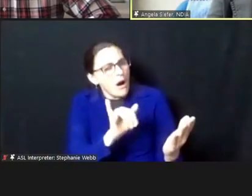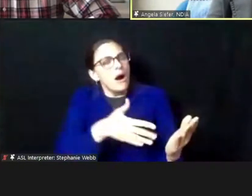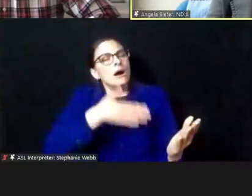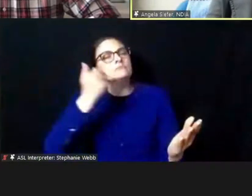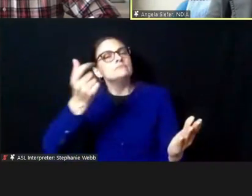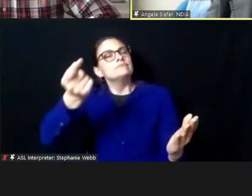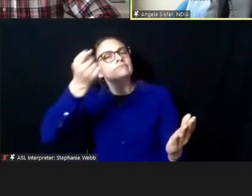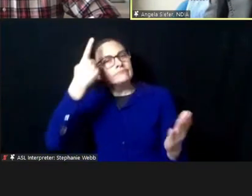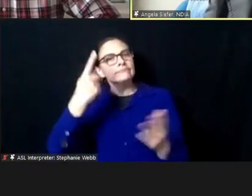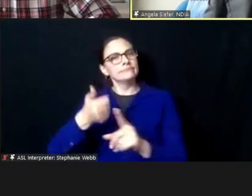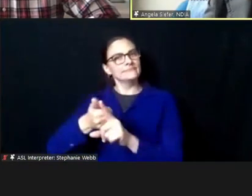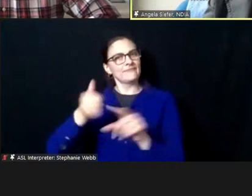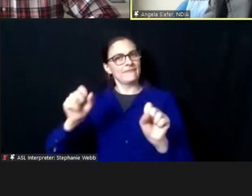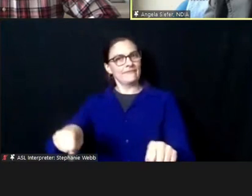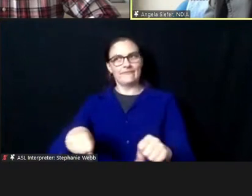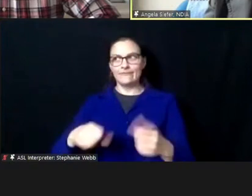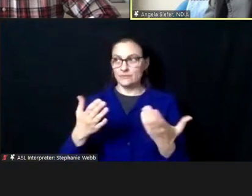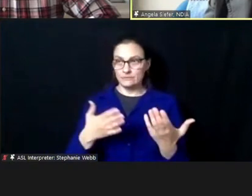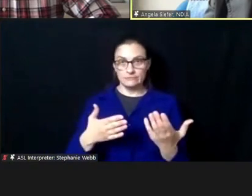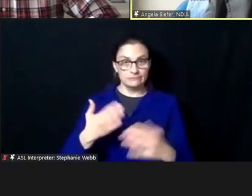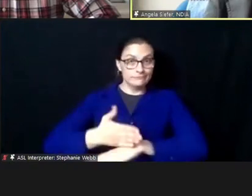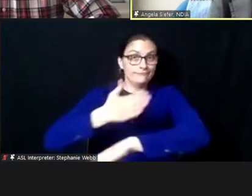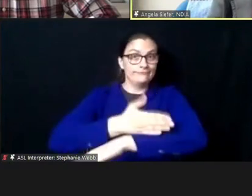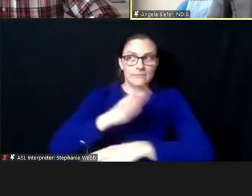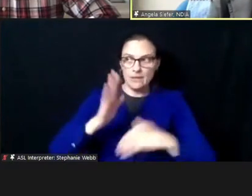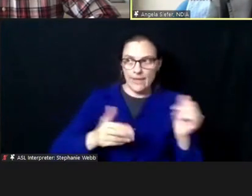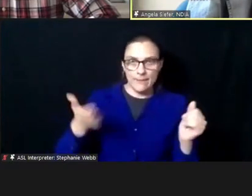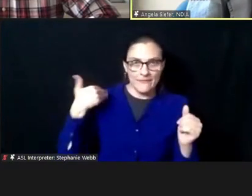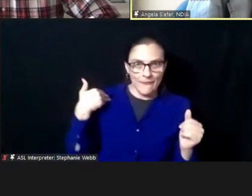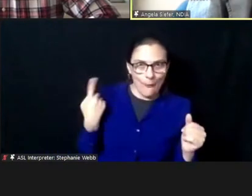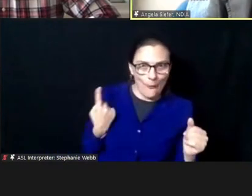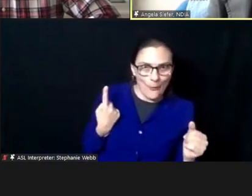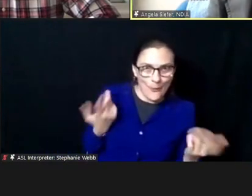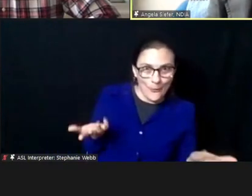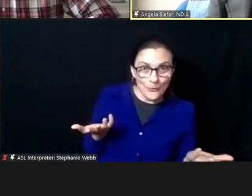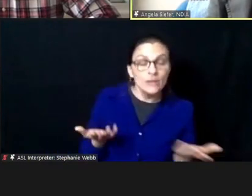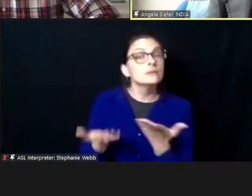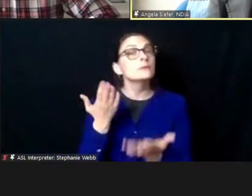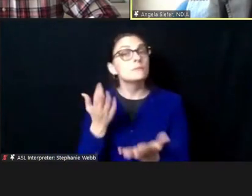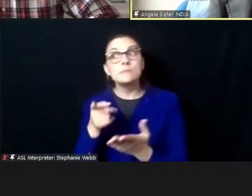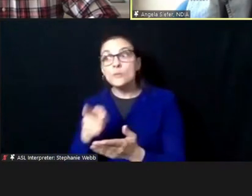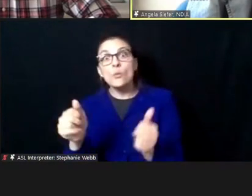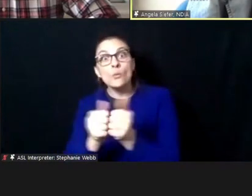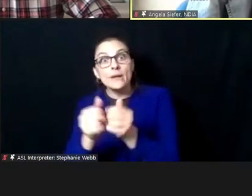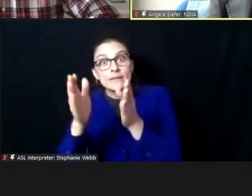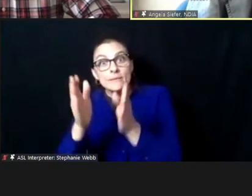their own. And if they do have somebody helping them, that helper has a tool that they didn't have before.